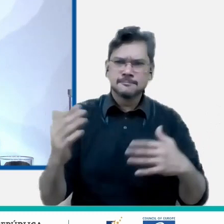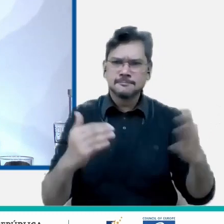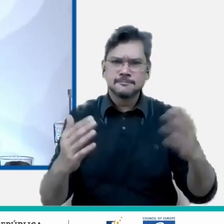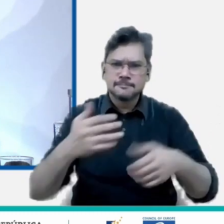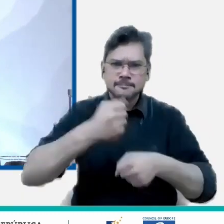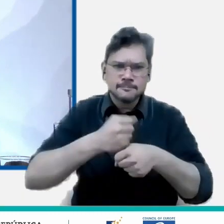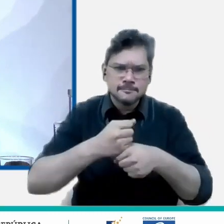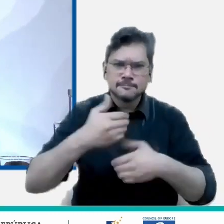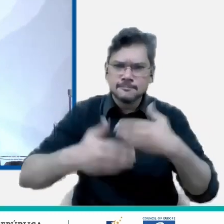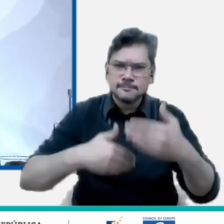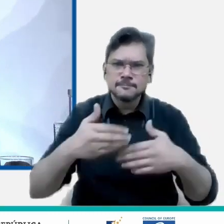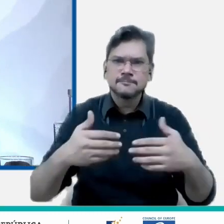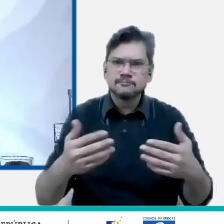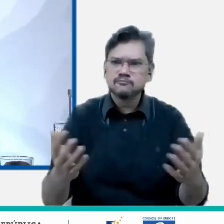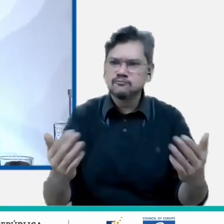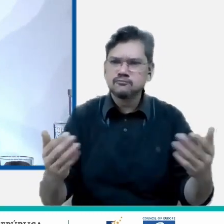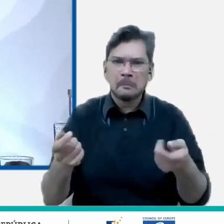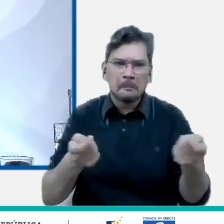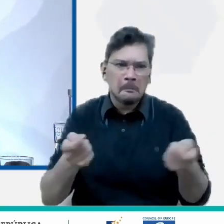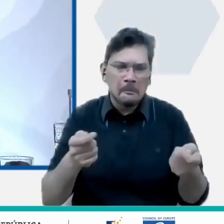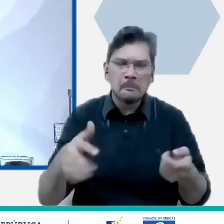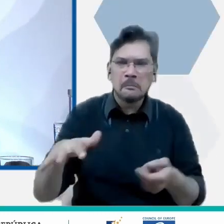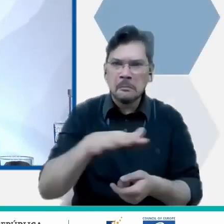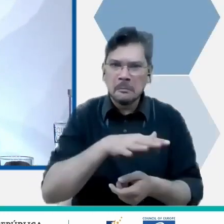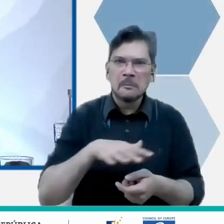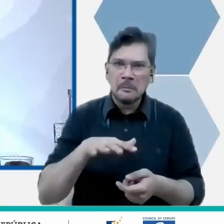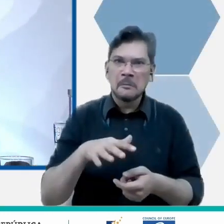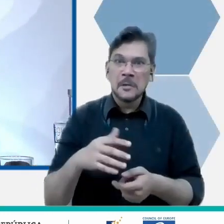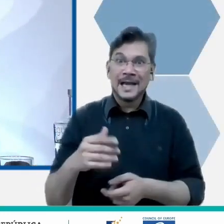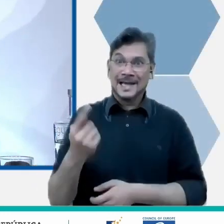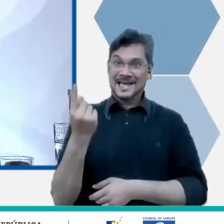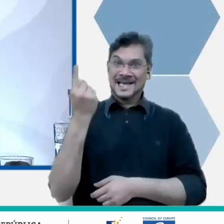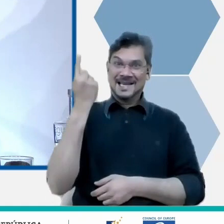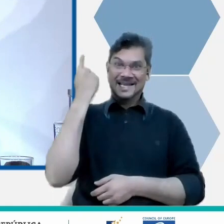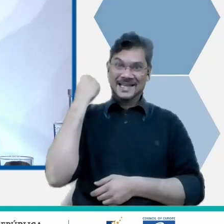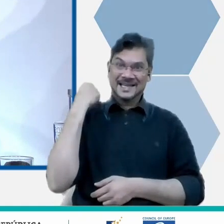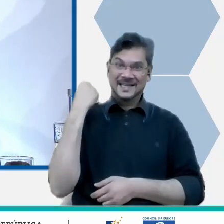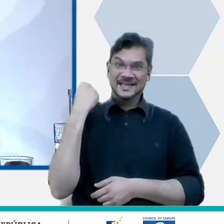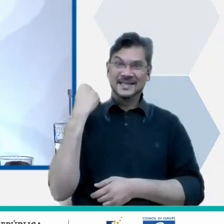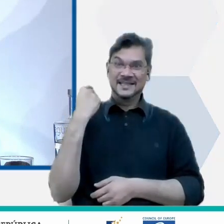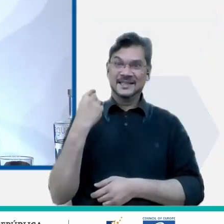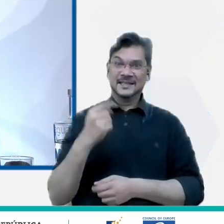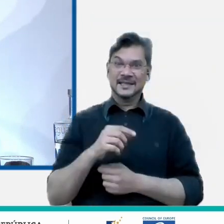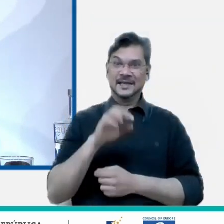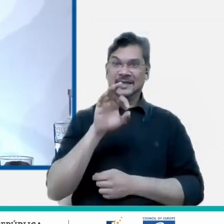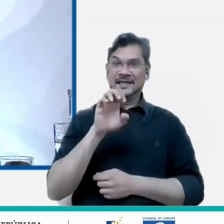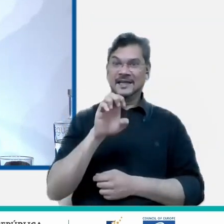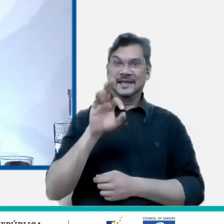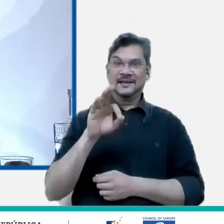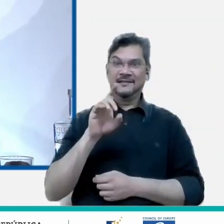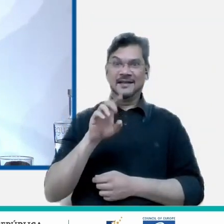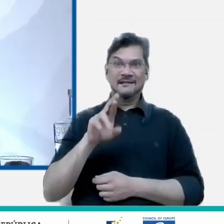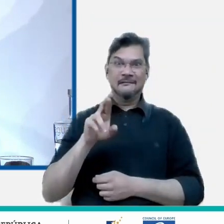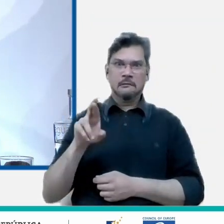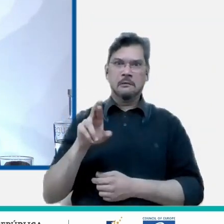EFDRR yesterday endorsed the roadmap as a key document for accelerating the implementation